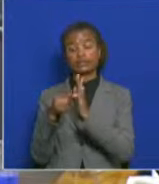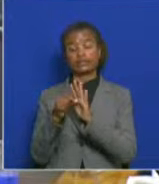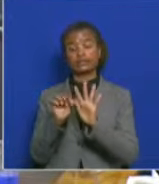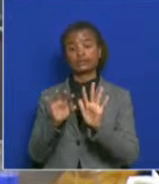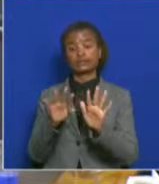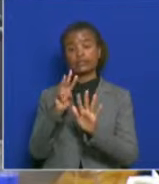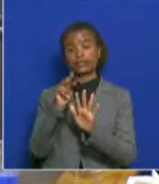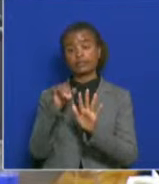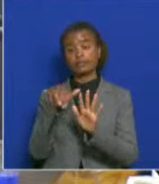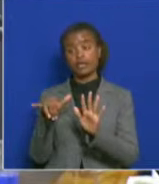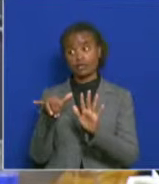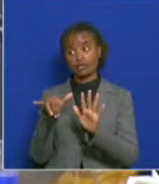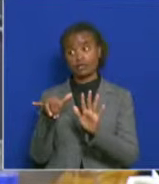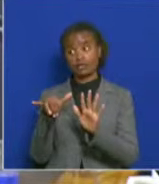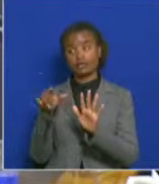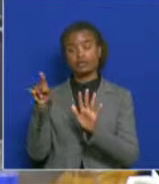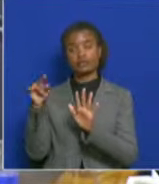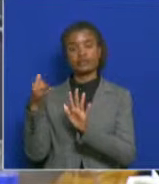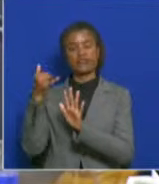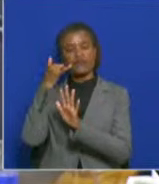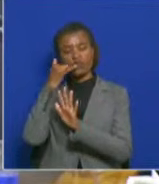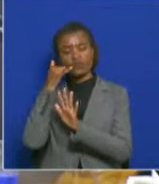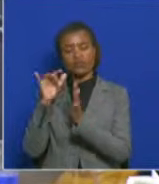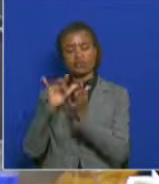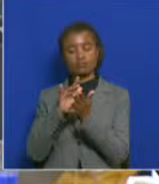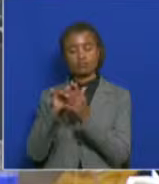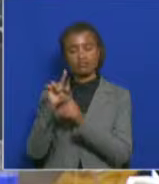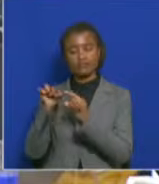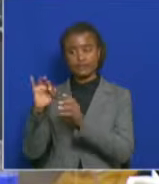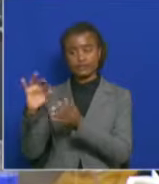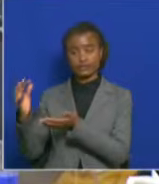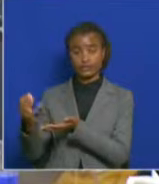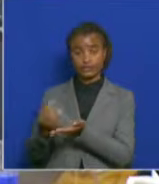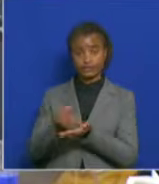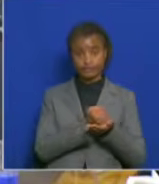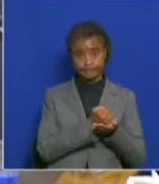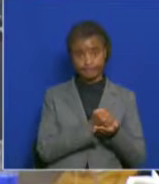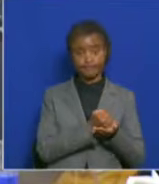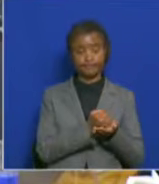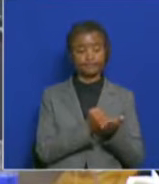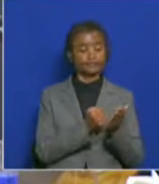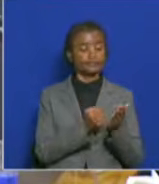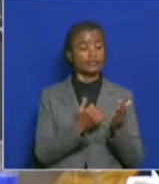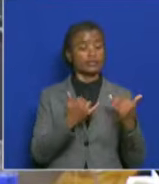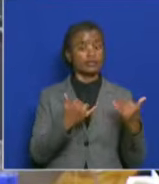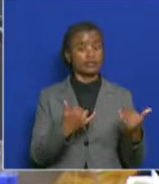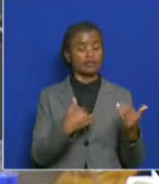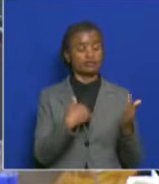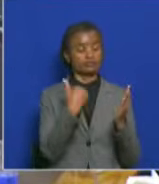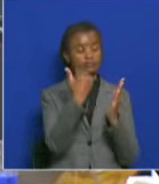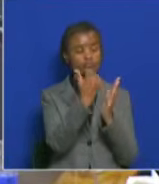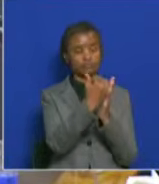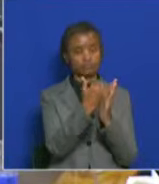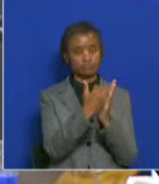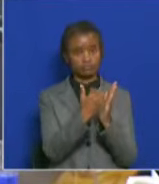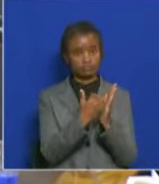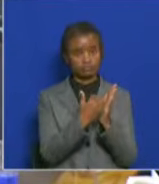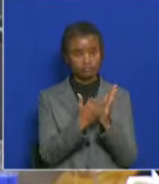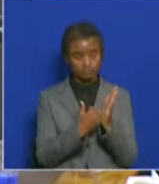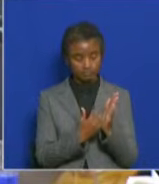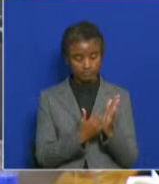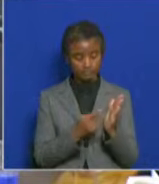In these series of chats, we're going to be looking at the conversations, the WhatsApp